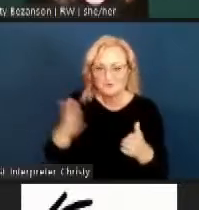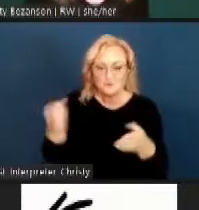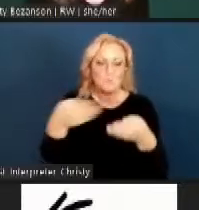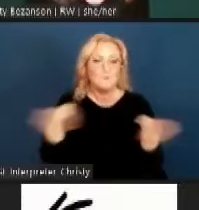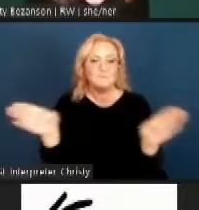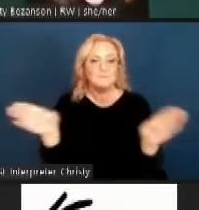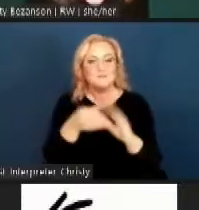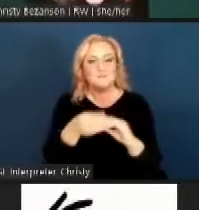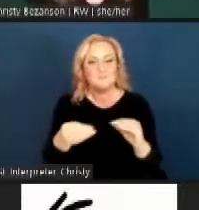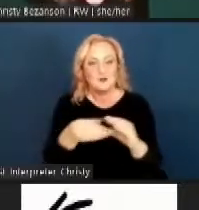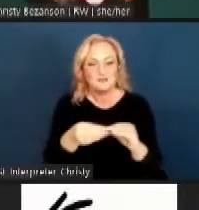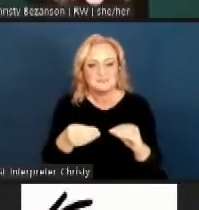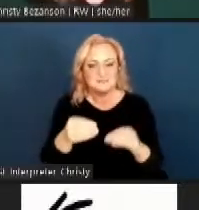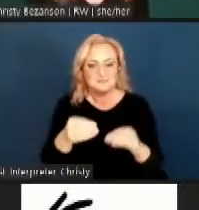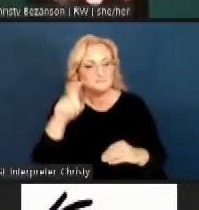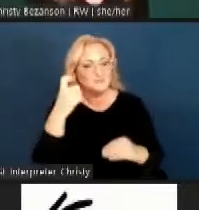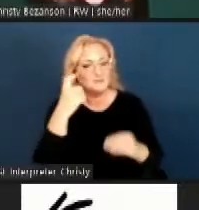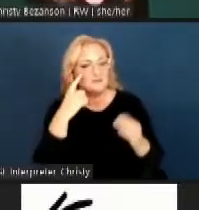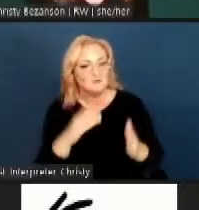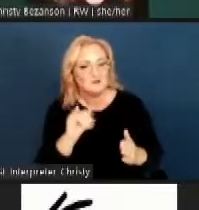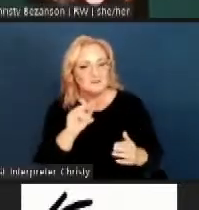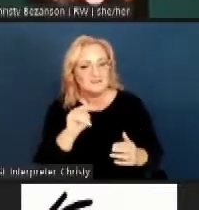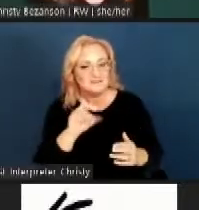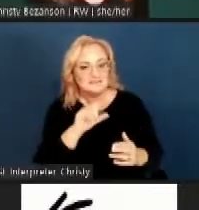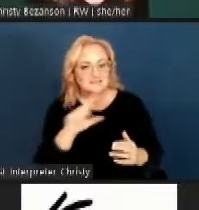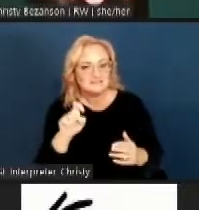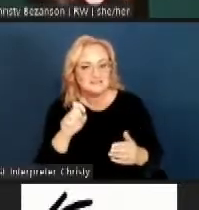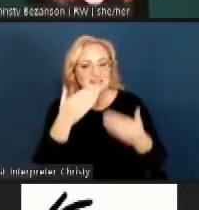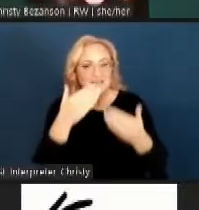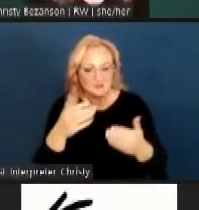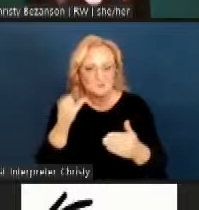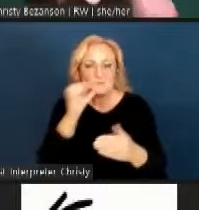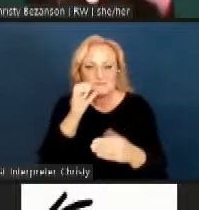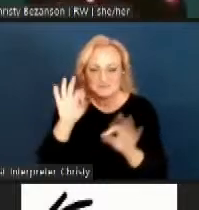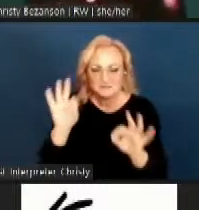you. I appreciate this. Are you hearing me there, Christy?